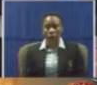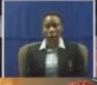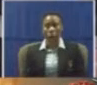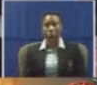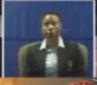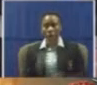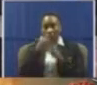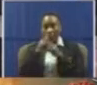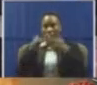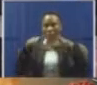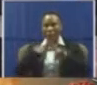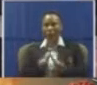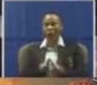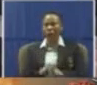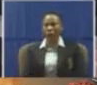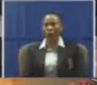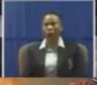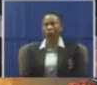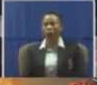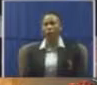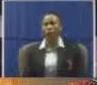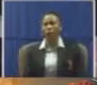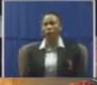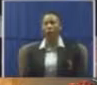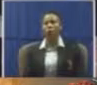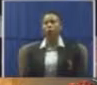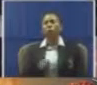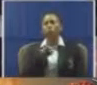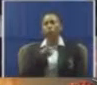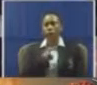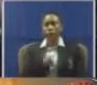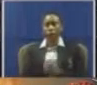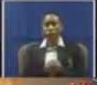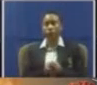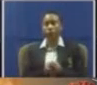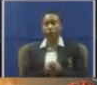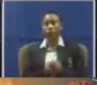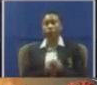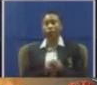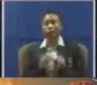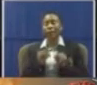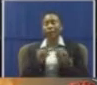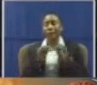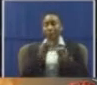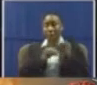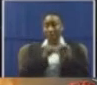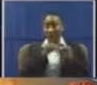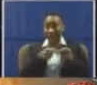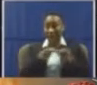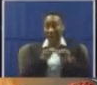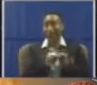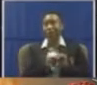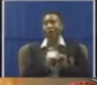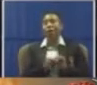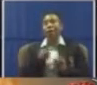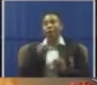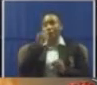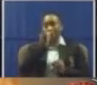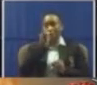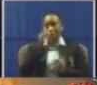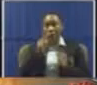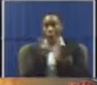House Chairperson, the purpose of the Criminal Law Forensic Procedures Act is to make provision for the